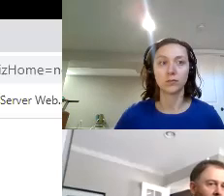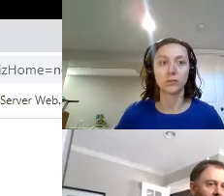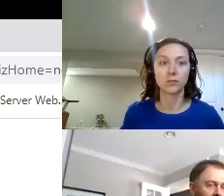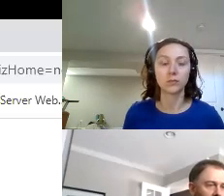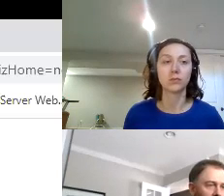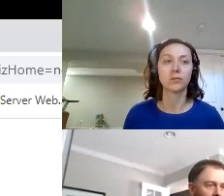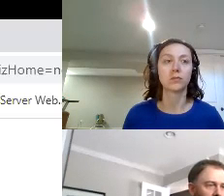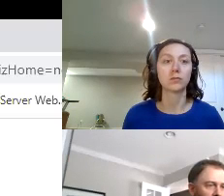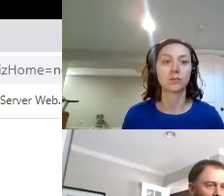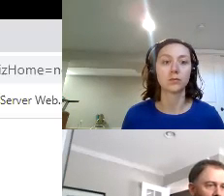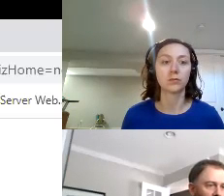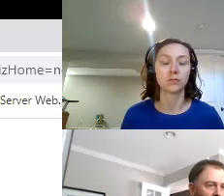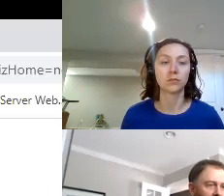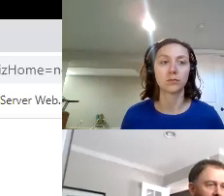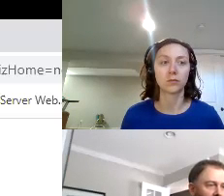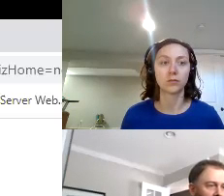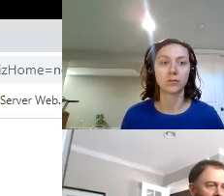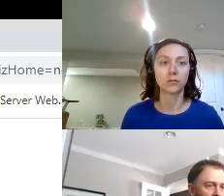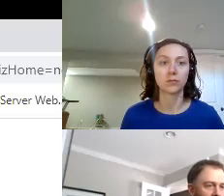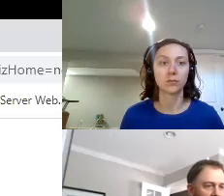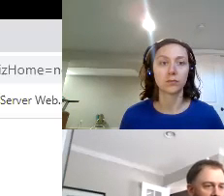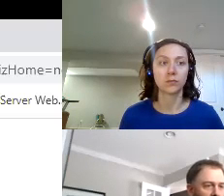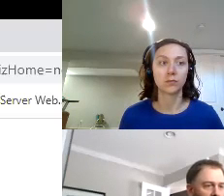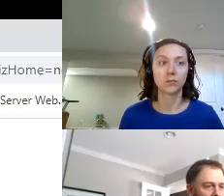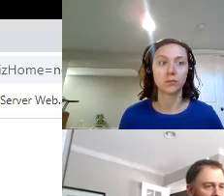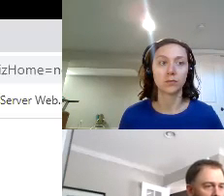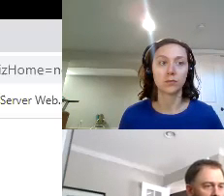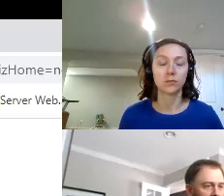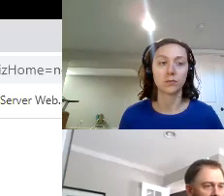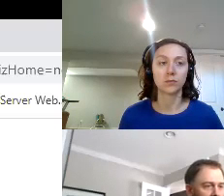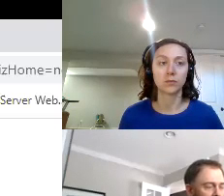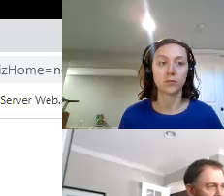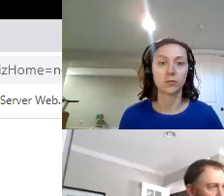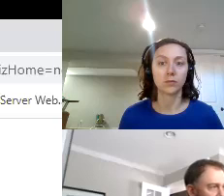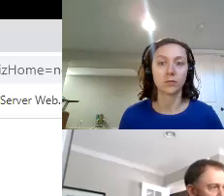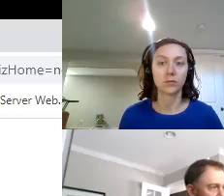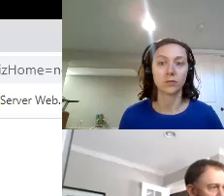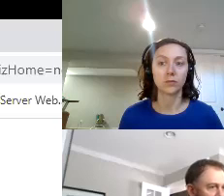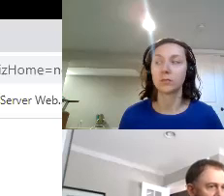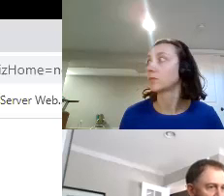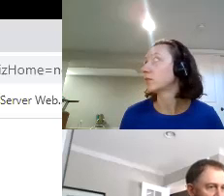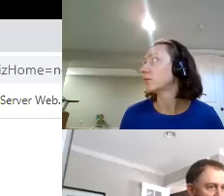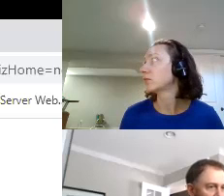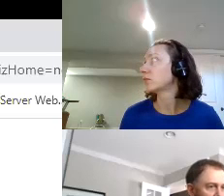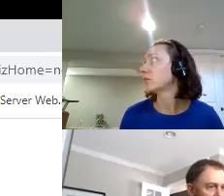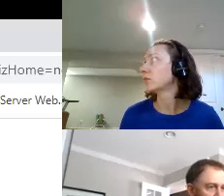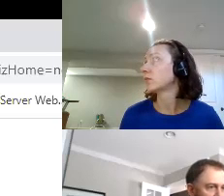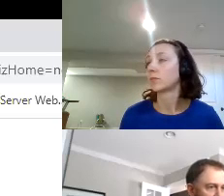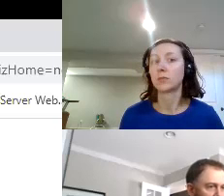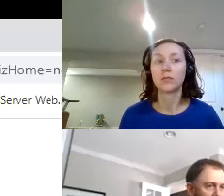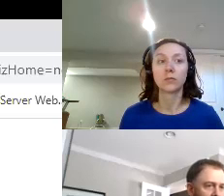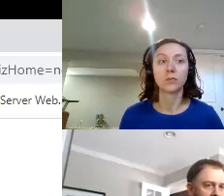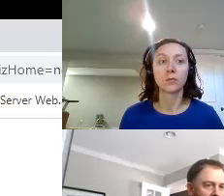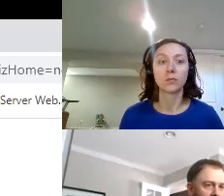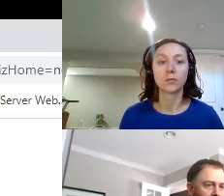50.7% for Arapahoe County. Interestingly, we also prepared that metric as another sort